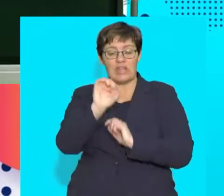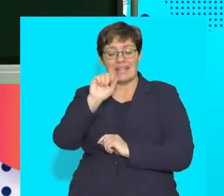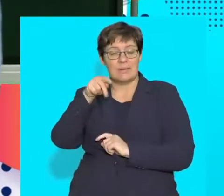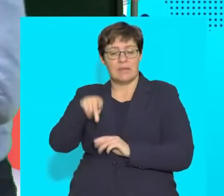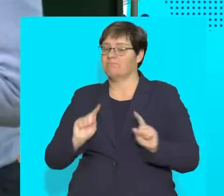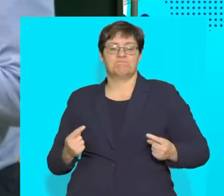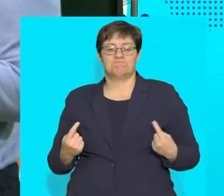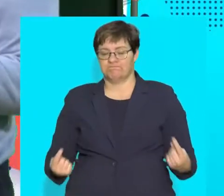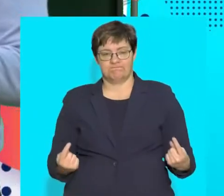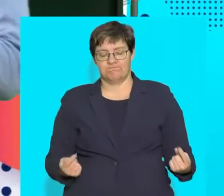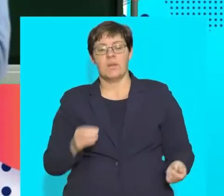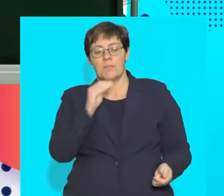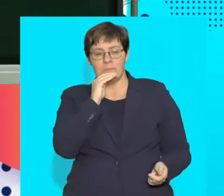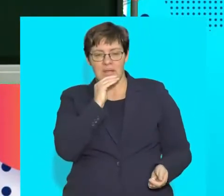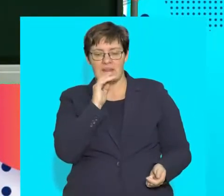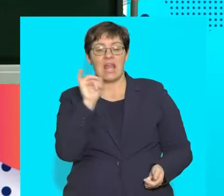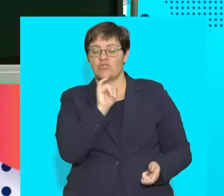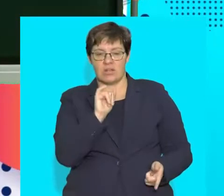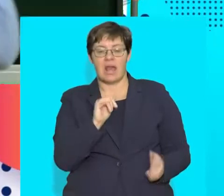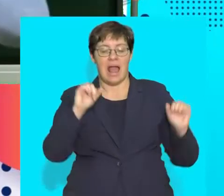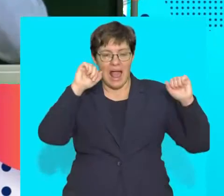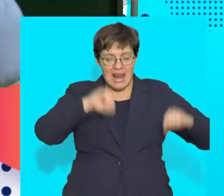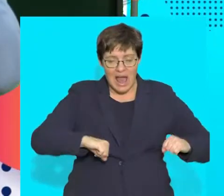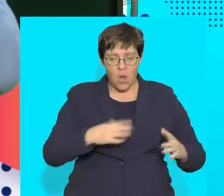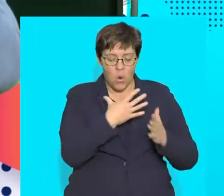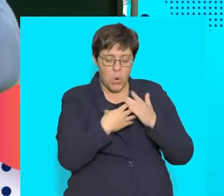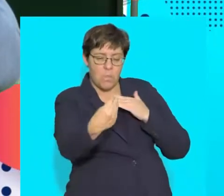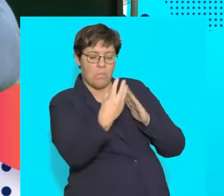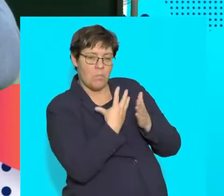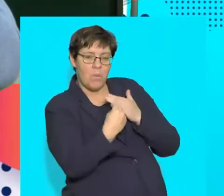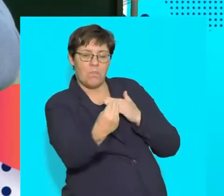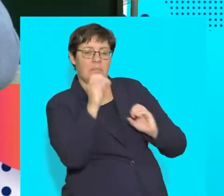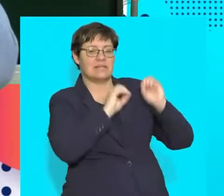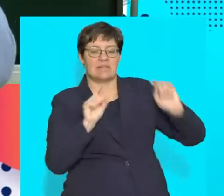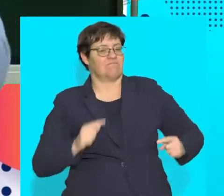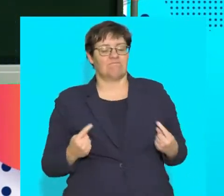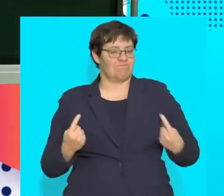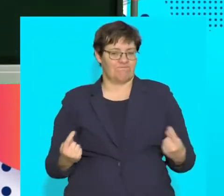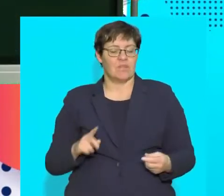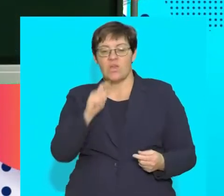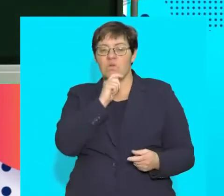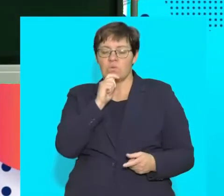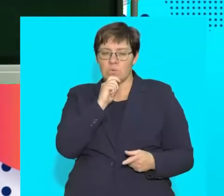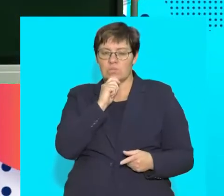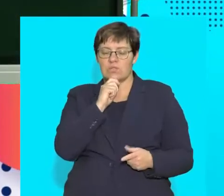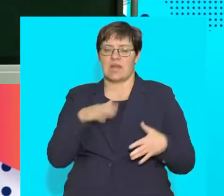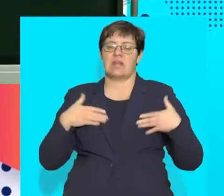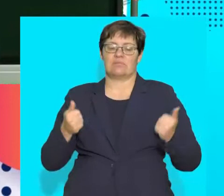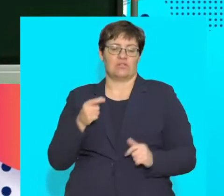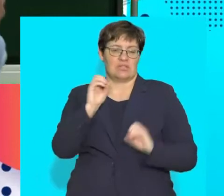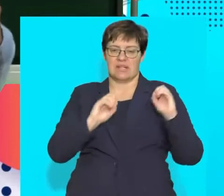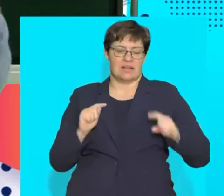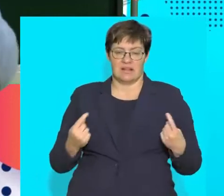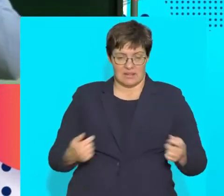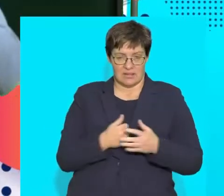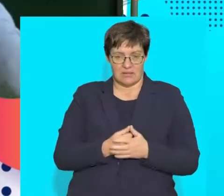because insulin is not able to allow for the glucose to be absorbed into the cells to be used for cellular respiration. So lots